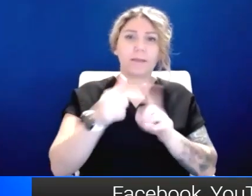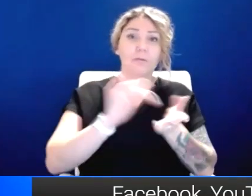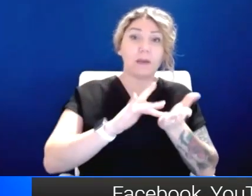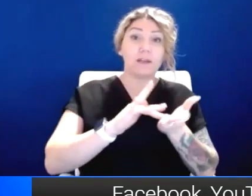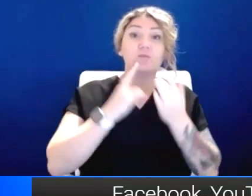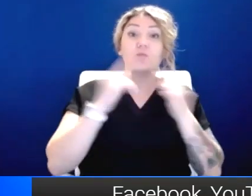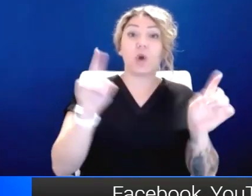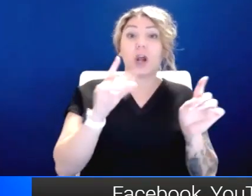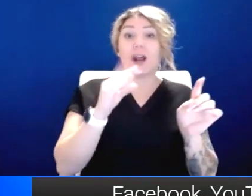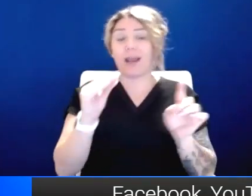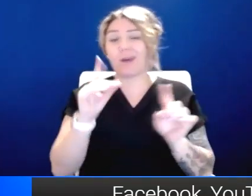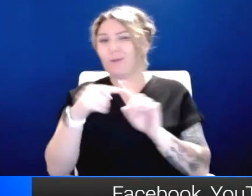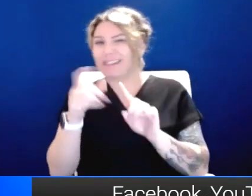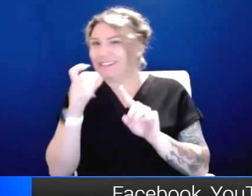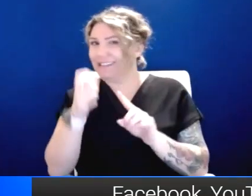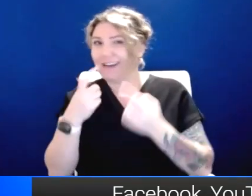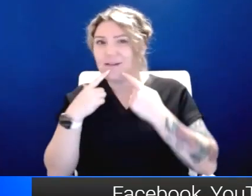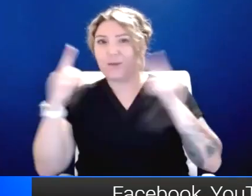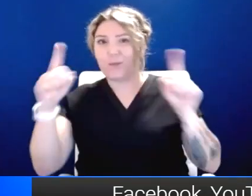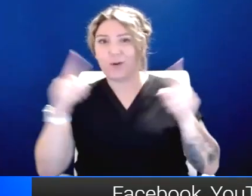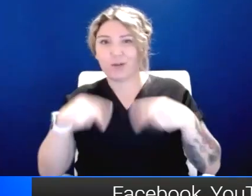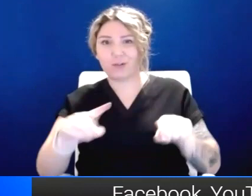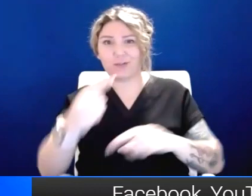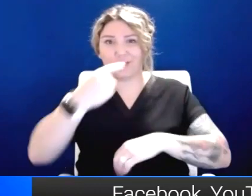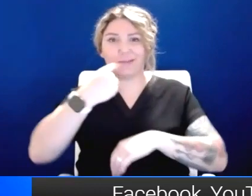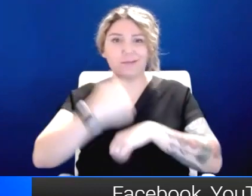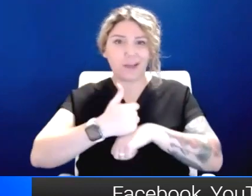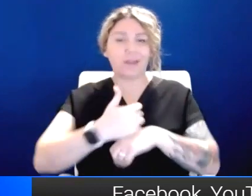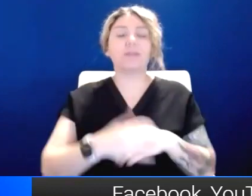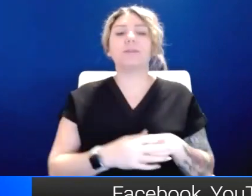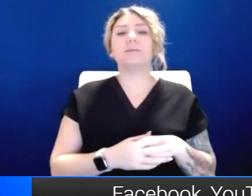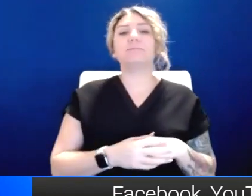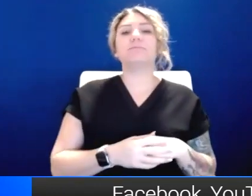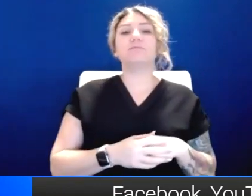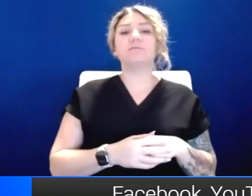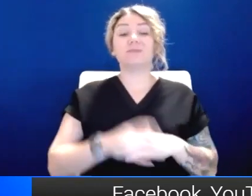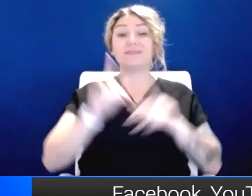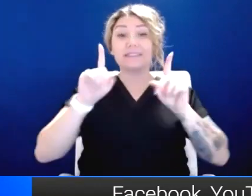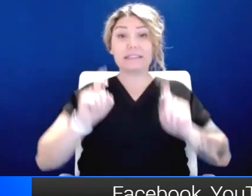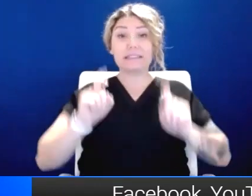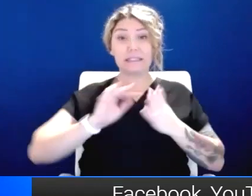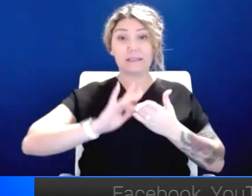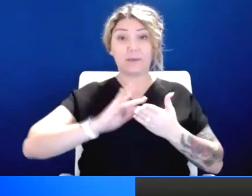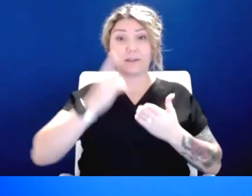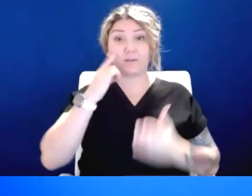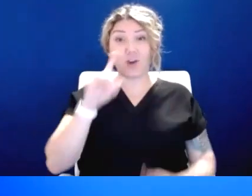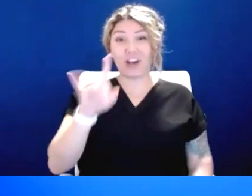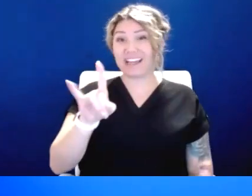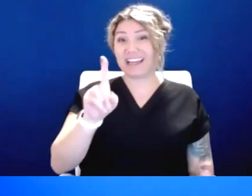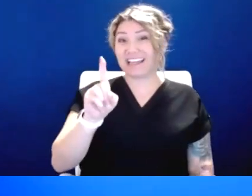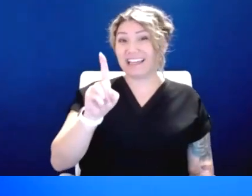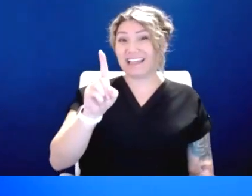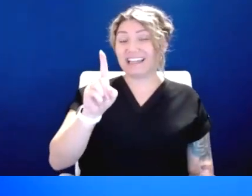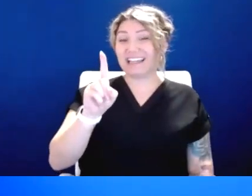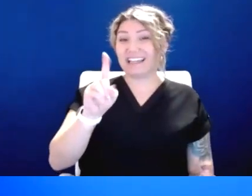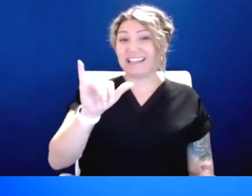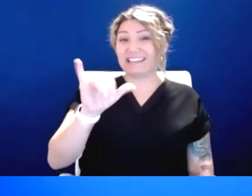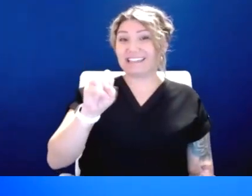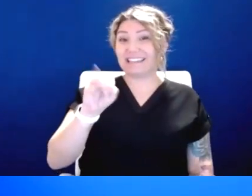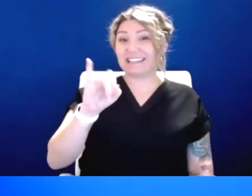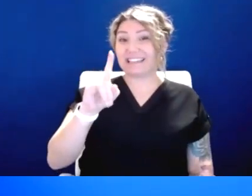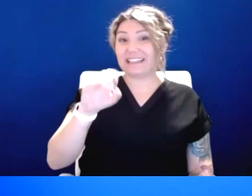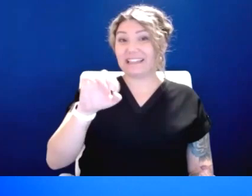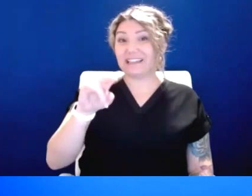when the medications don't work during the day. We are testing medications for dyskinesias. Those are involuntary